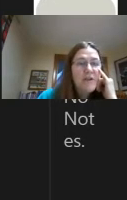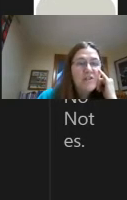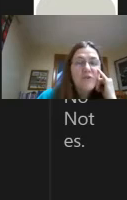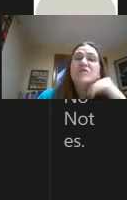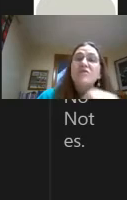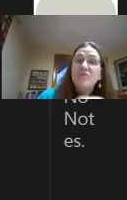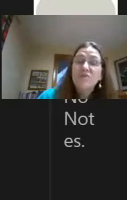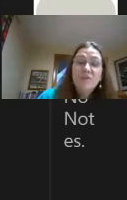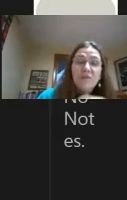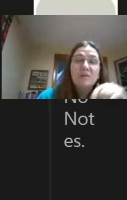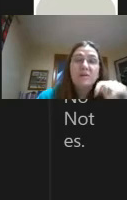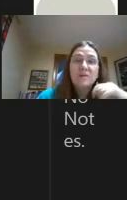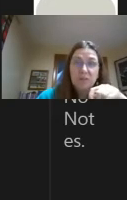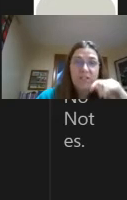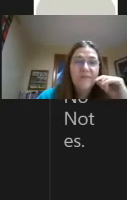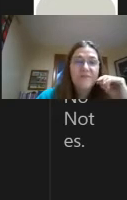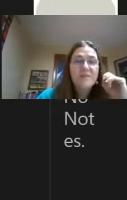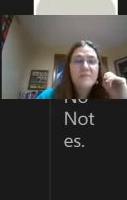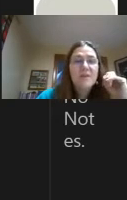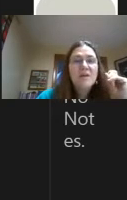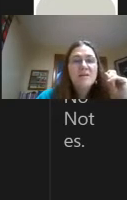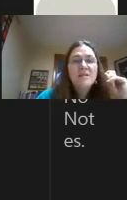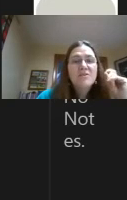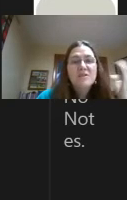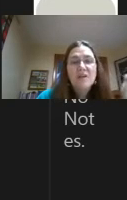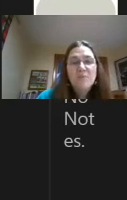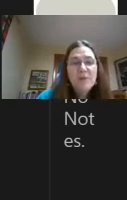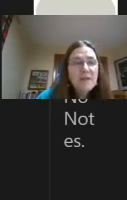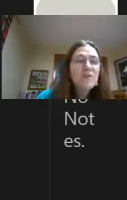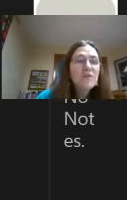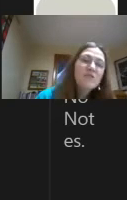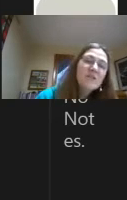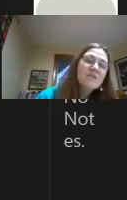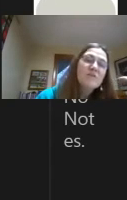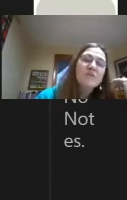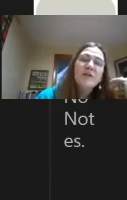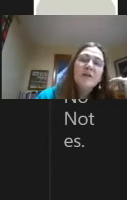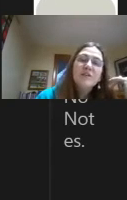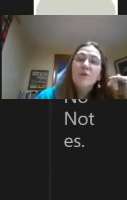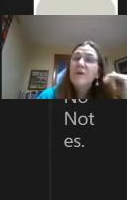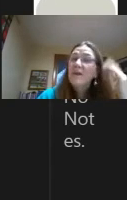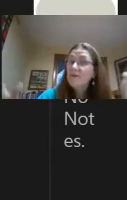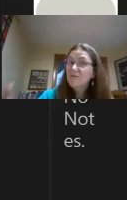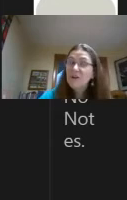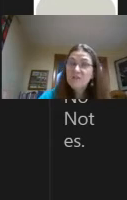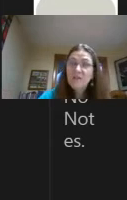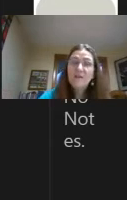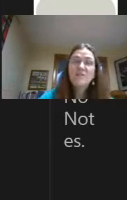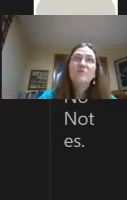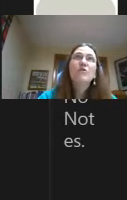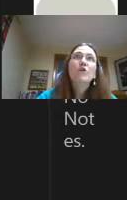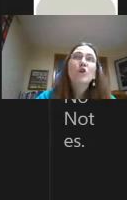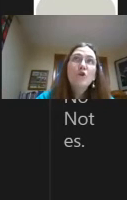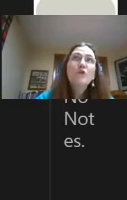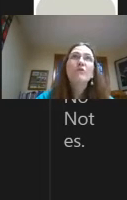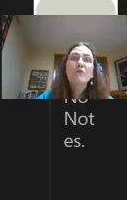in the pastures of horses due to their digestive system. Consider the desired plant community if you need sulfur. So we have lots and lots